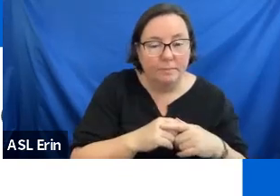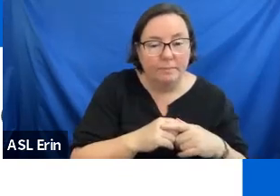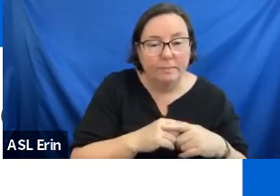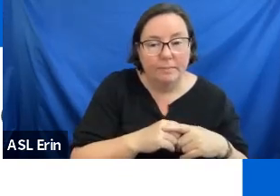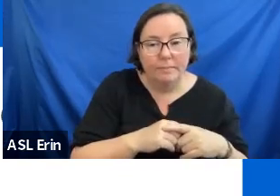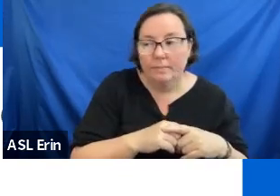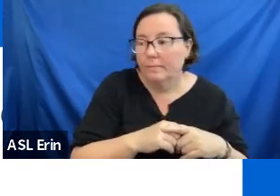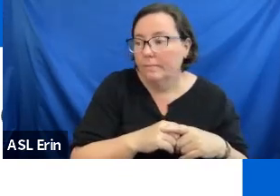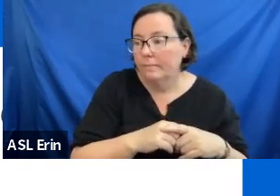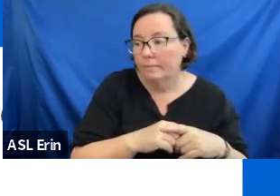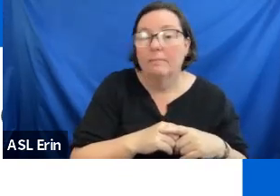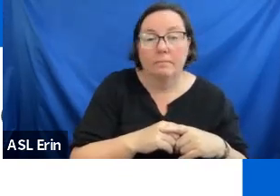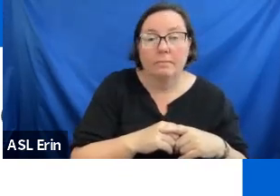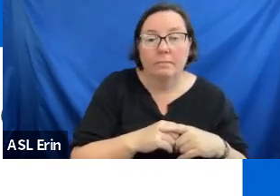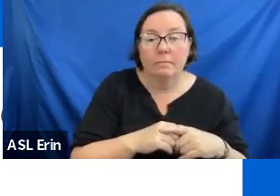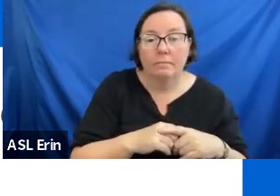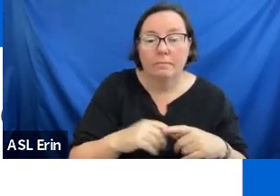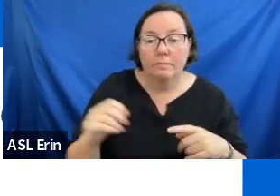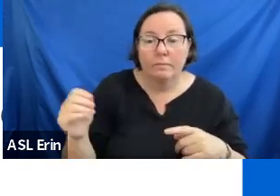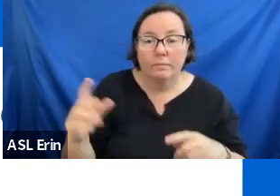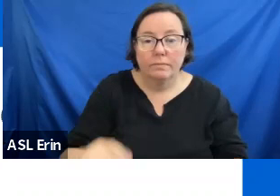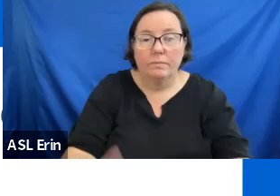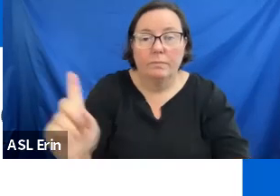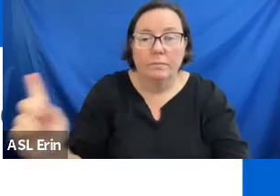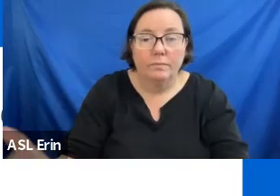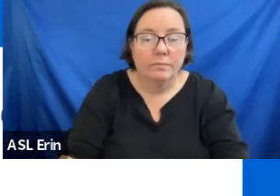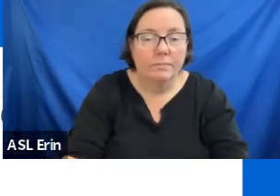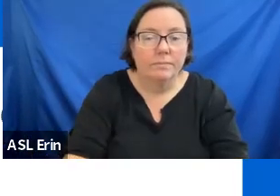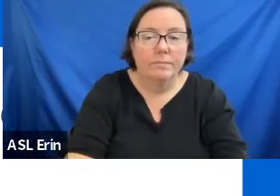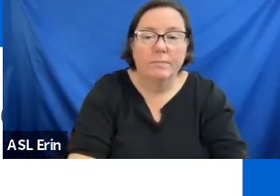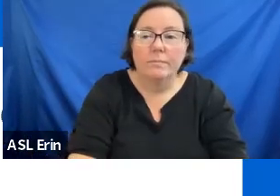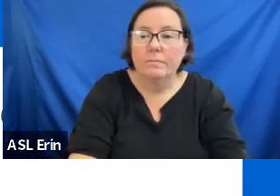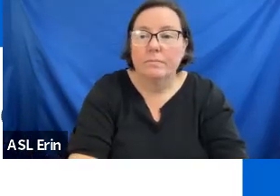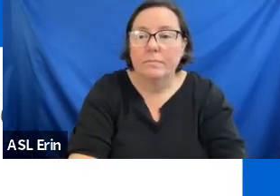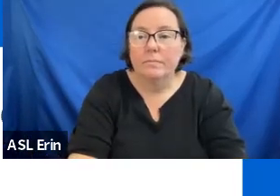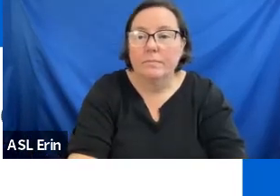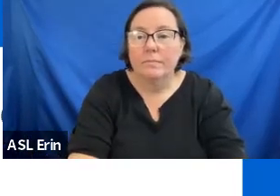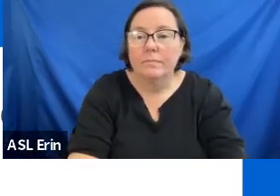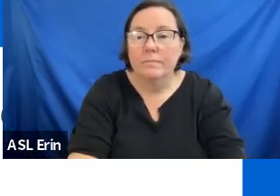We walk through the same data by 9th grade, just give you a little time to look at the slides.